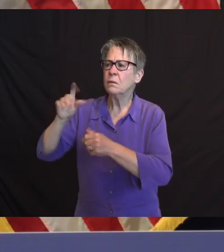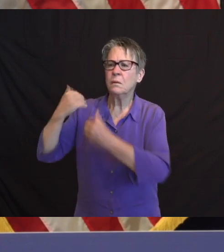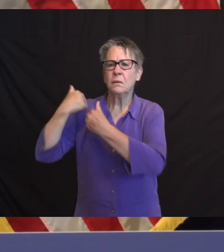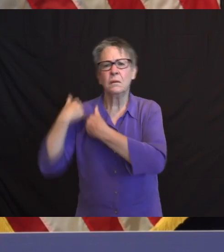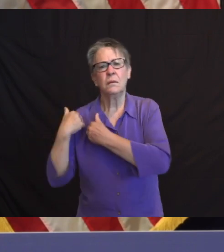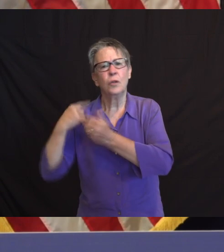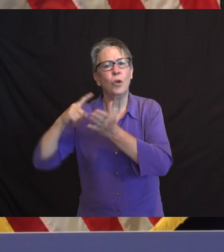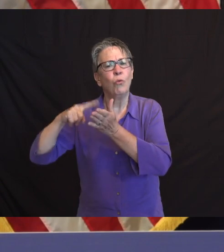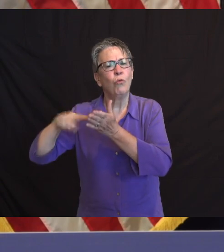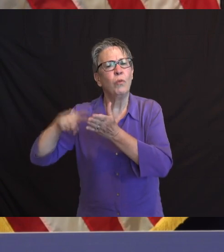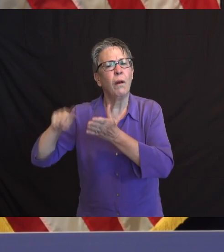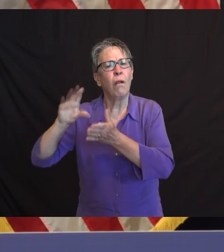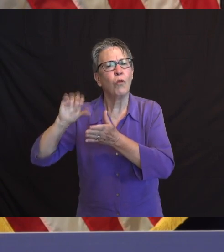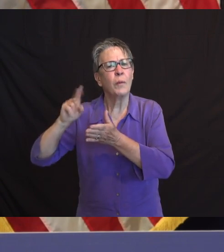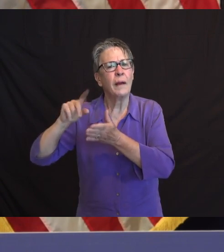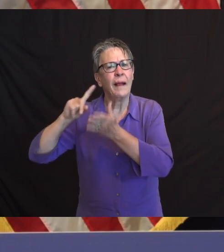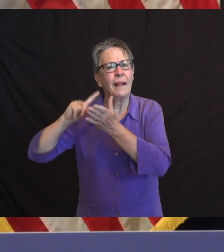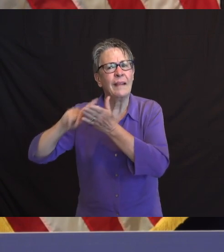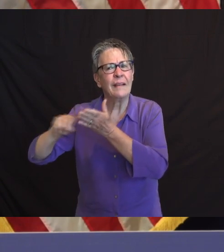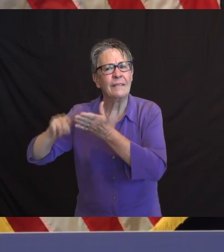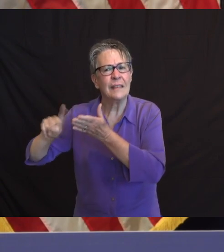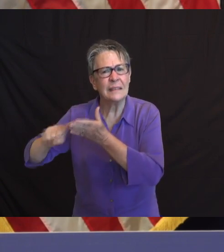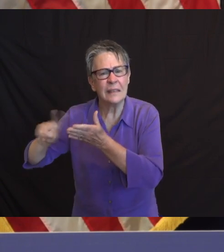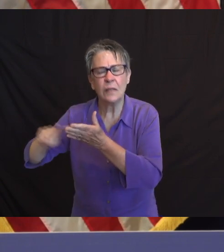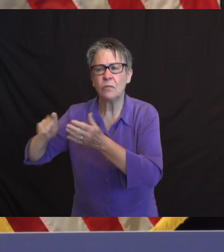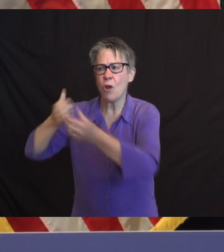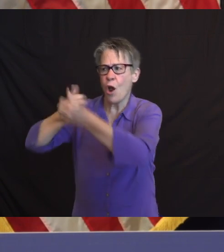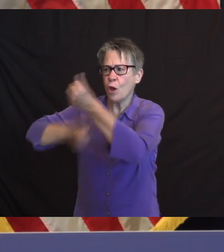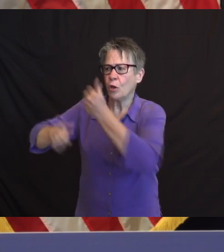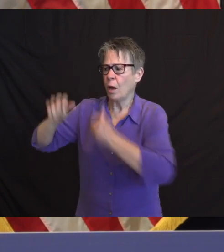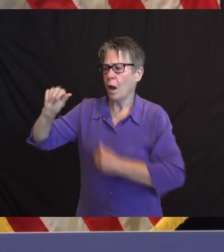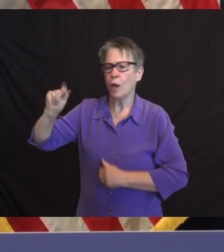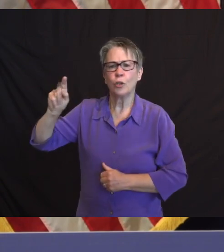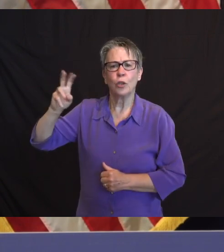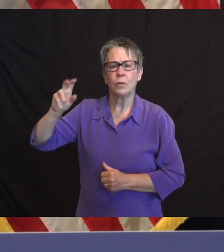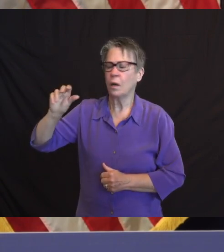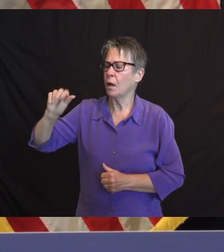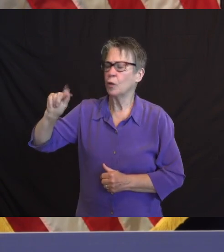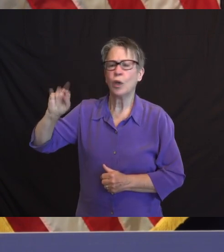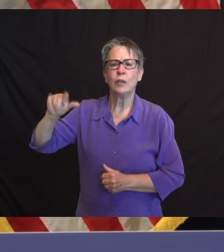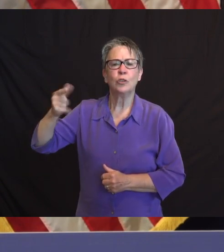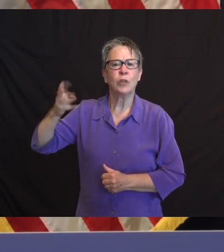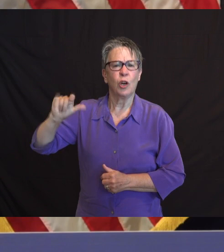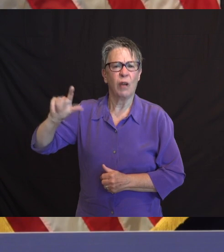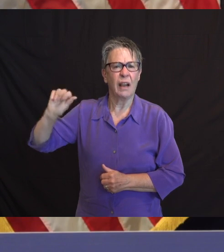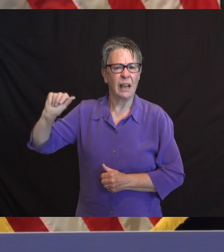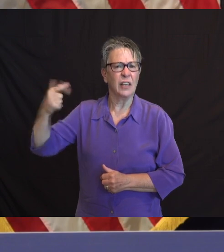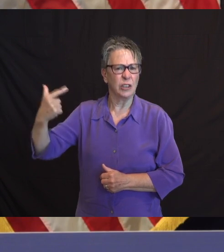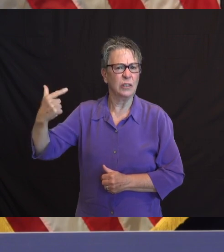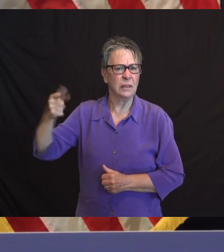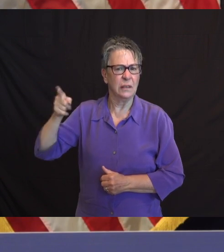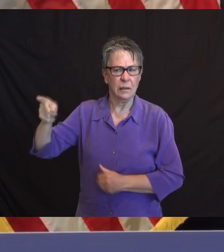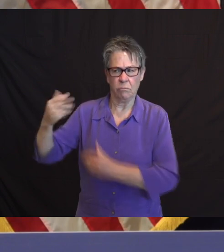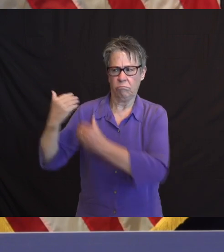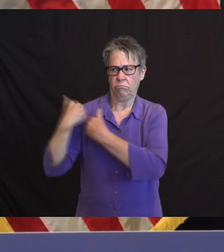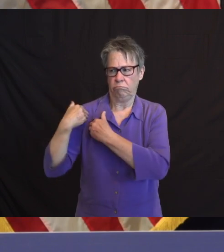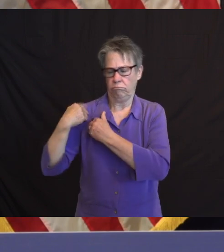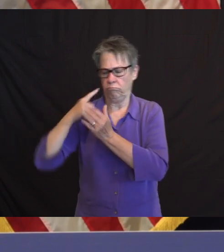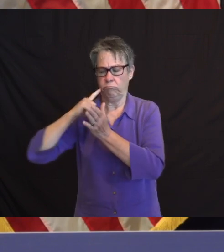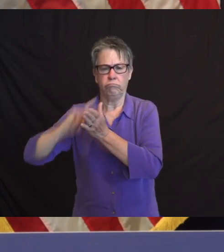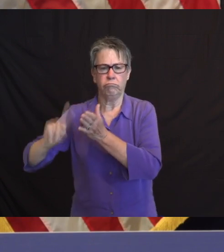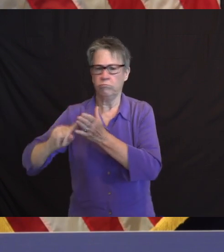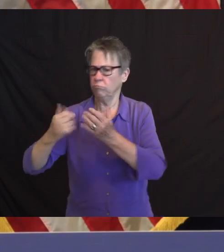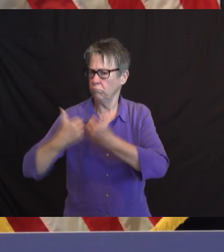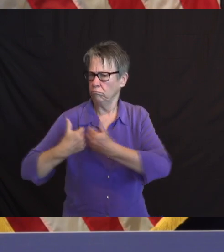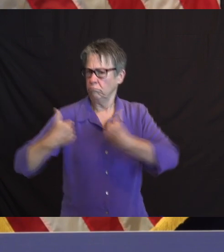so-called, quote-unquote, independent prosecutor, undermining both the law and the independence that is a